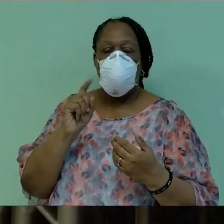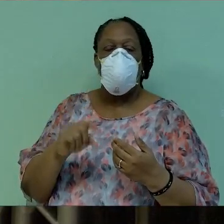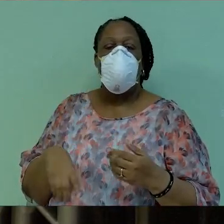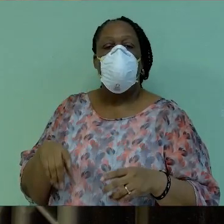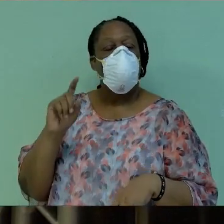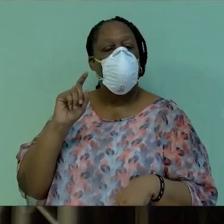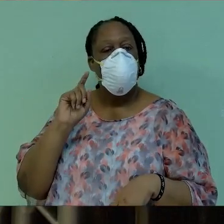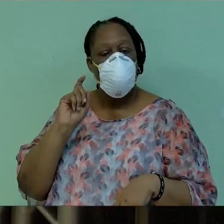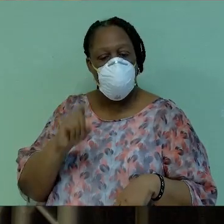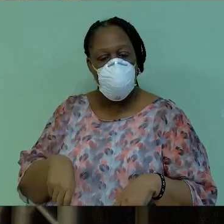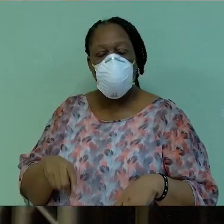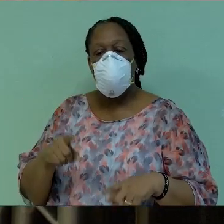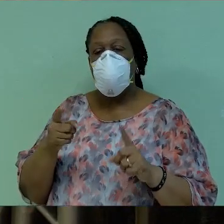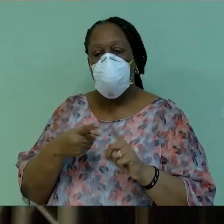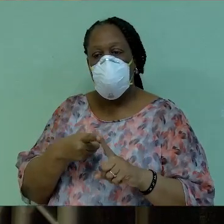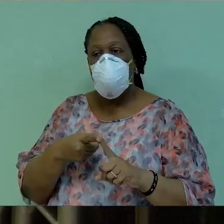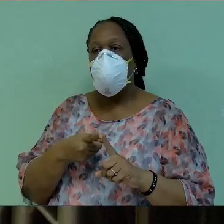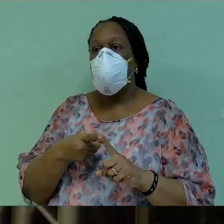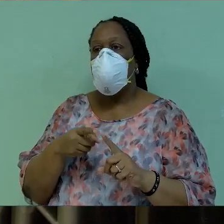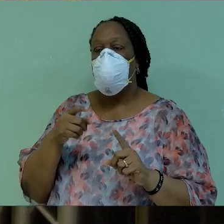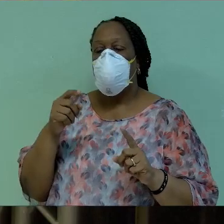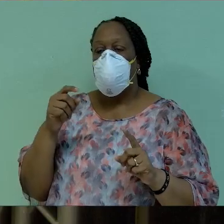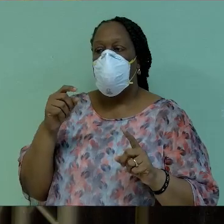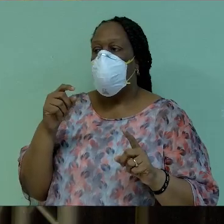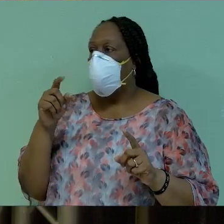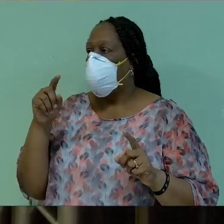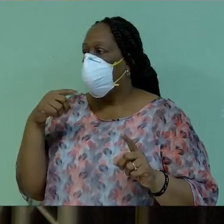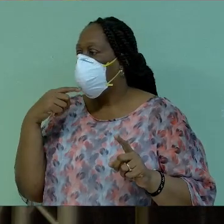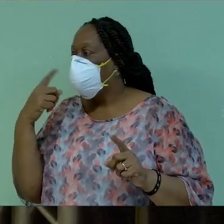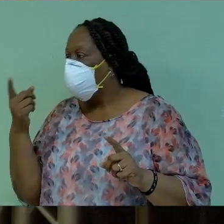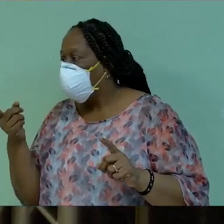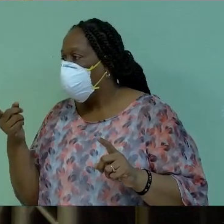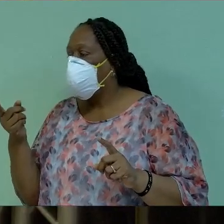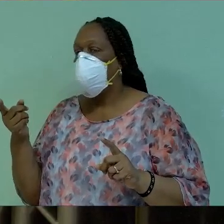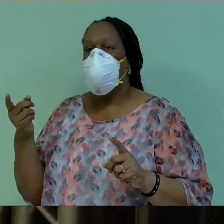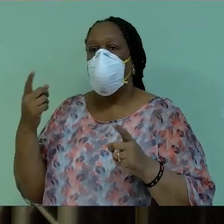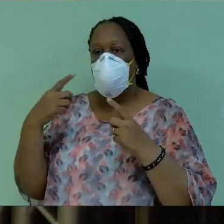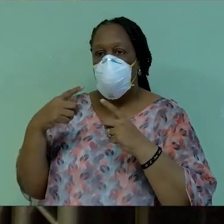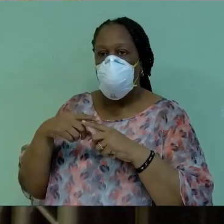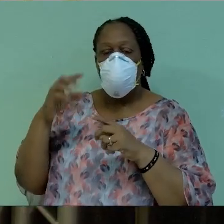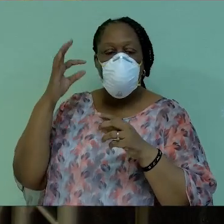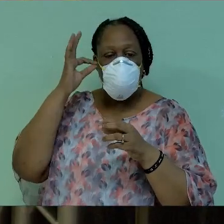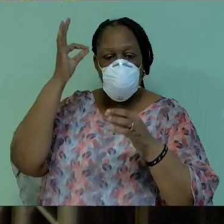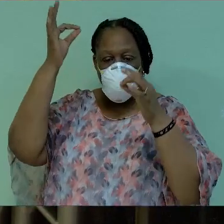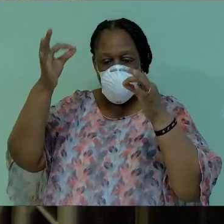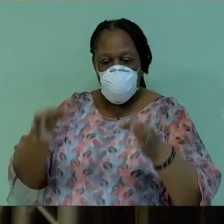would have to go through. Their name would have been recommended. They would have to be taken back to the